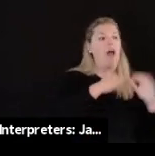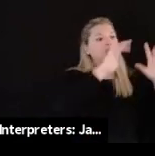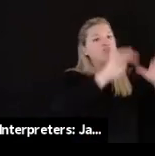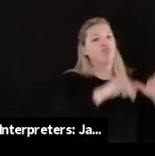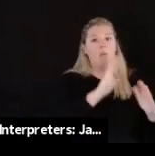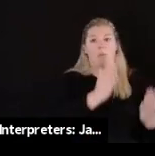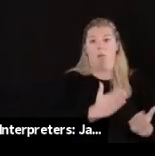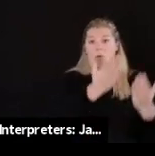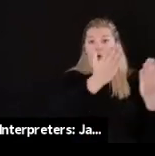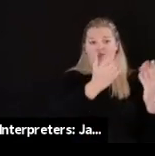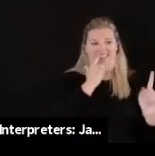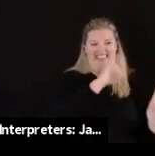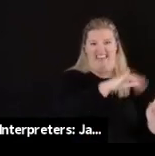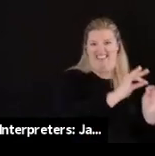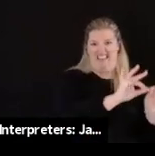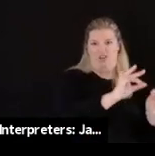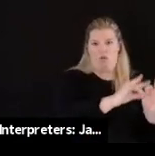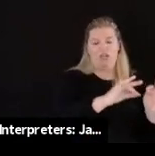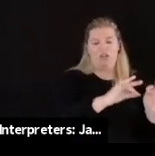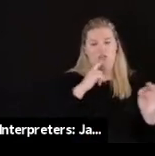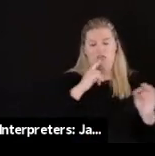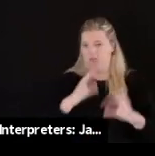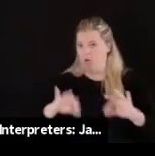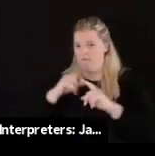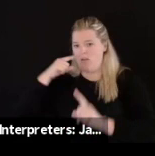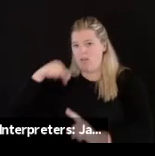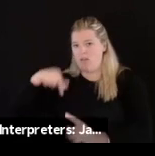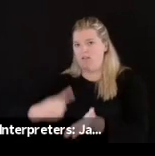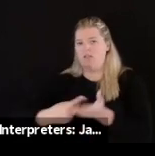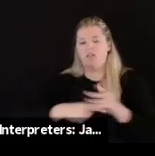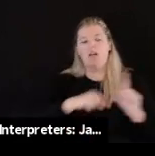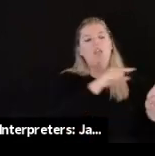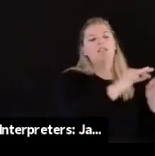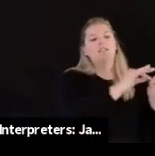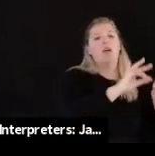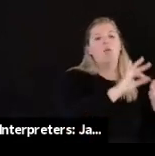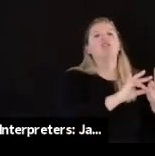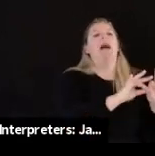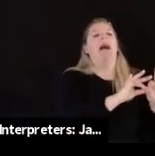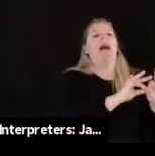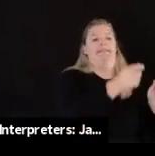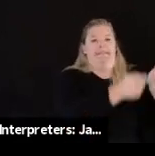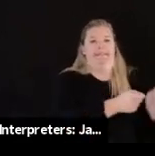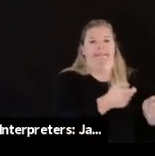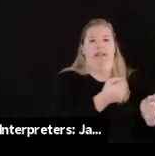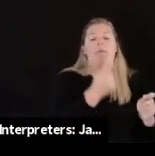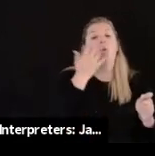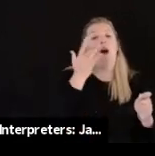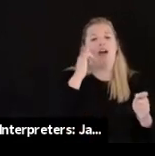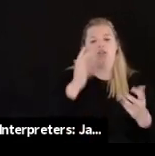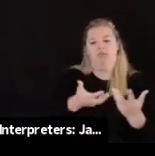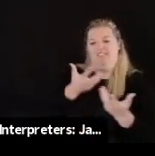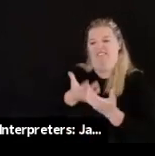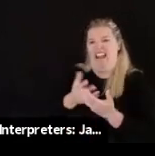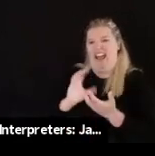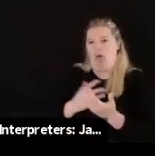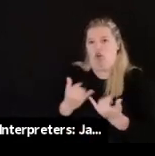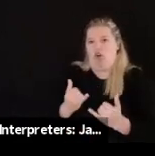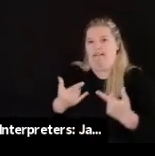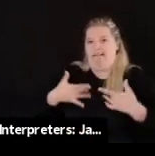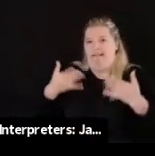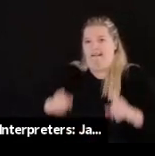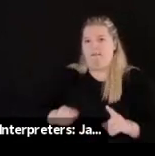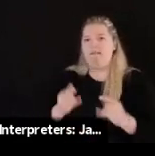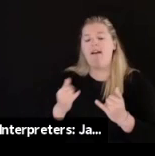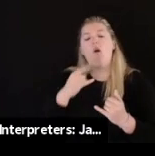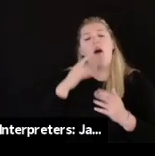our presentation today has shifted slightly due to the current events. I would hope that many of you would